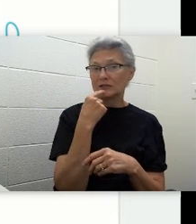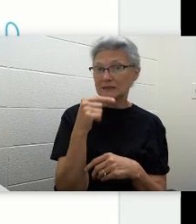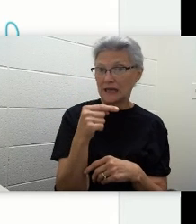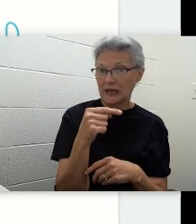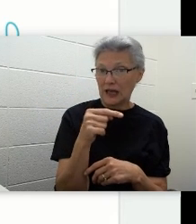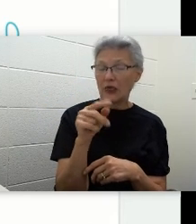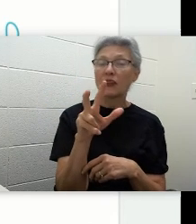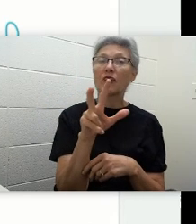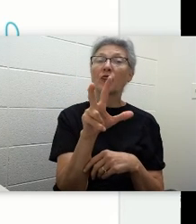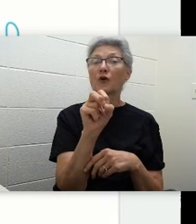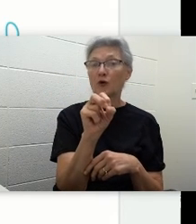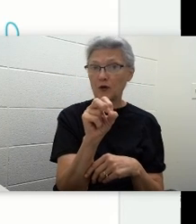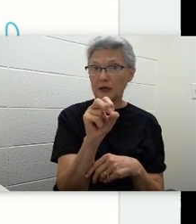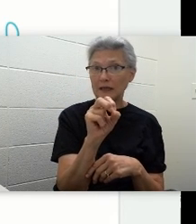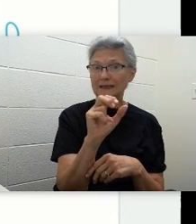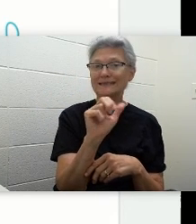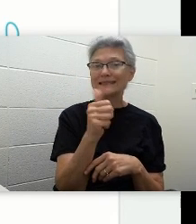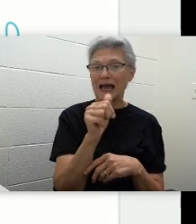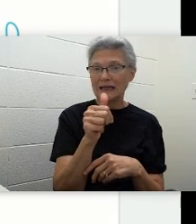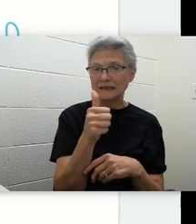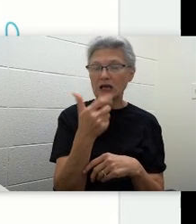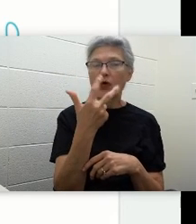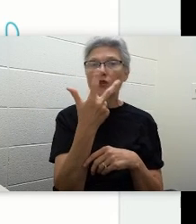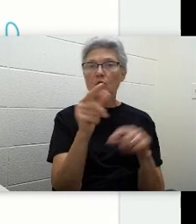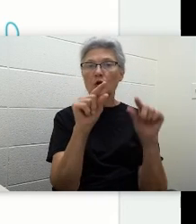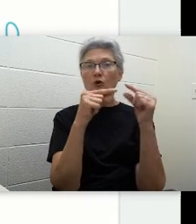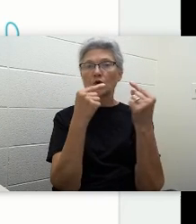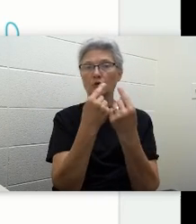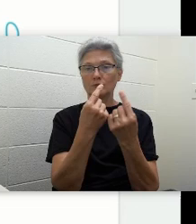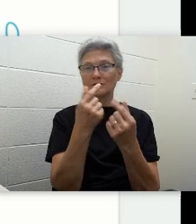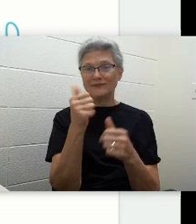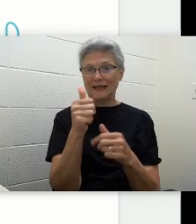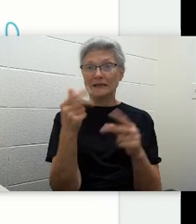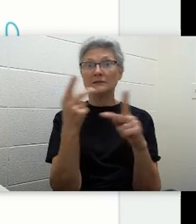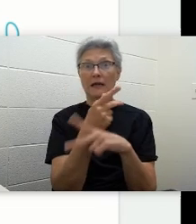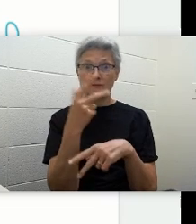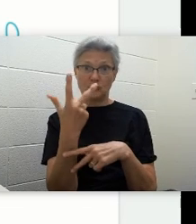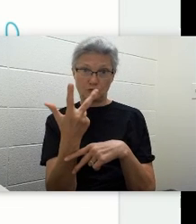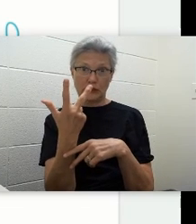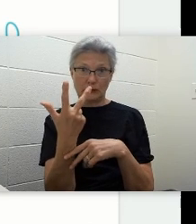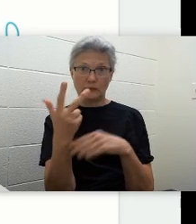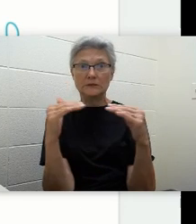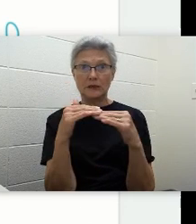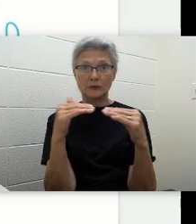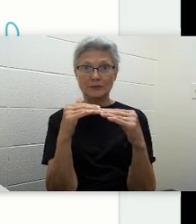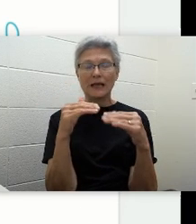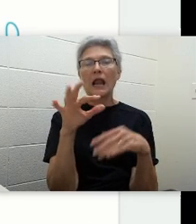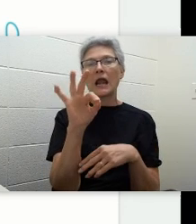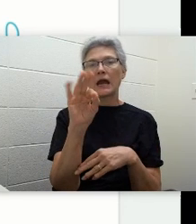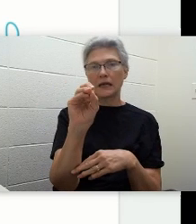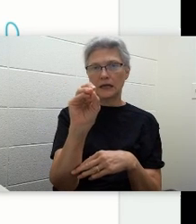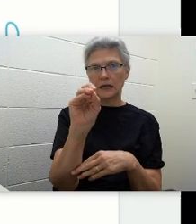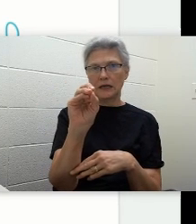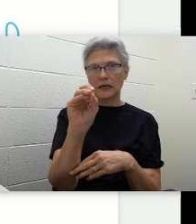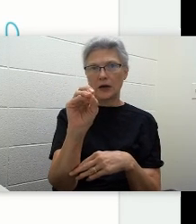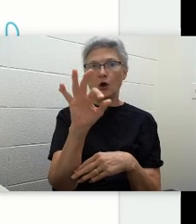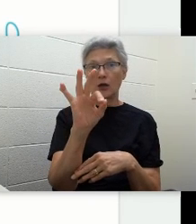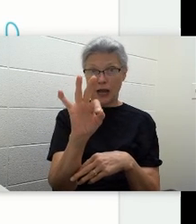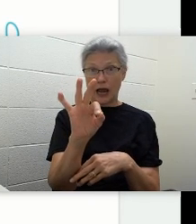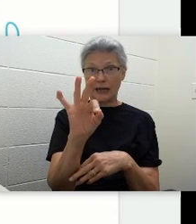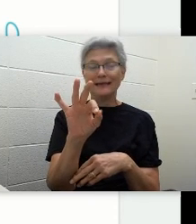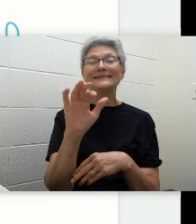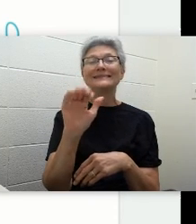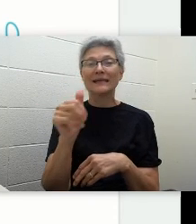say 30, or 3 groups of 10 times 3, which is 90, or 9